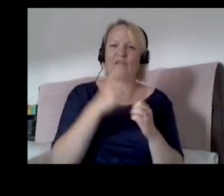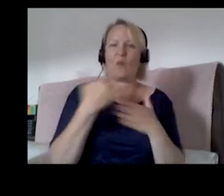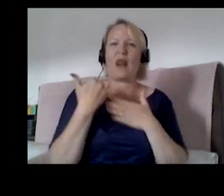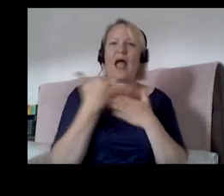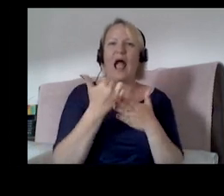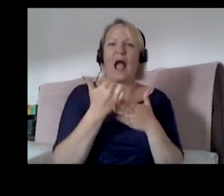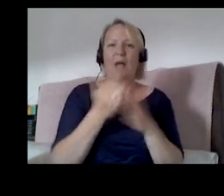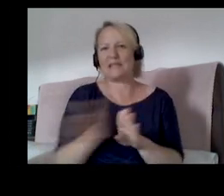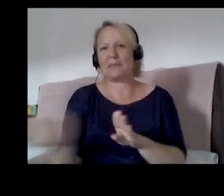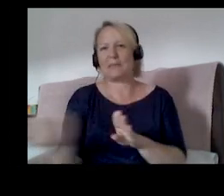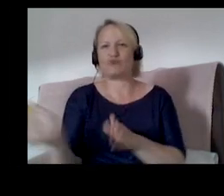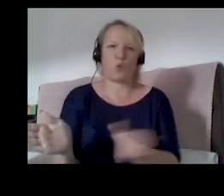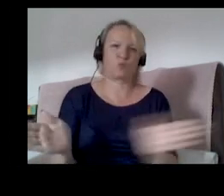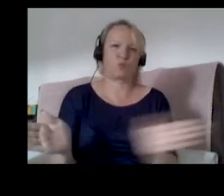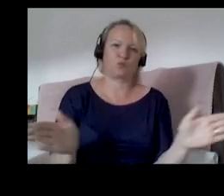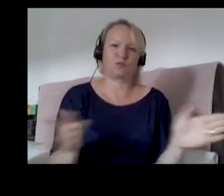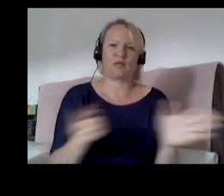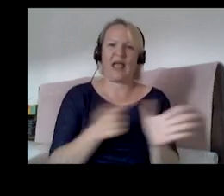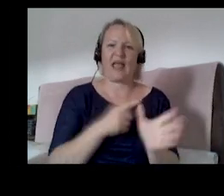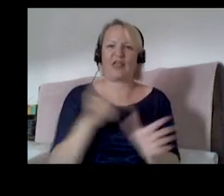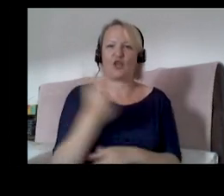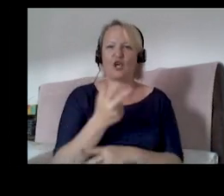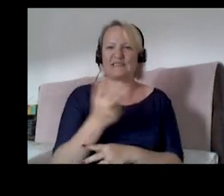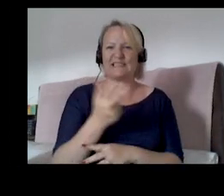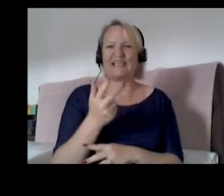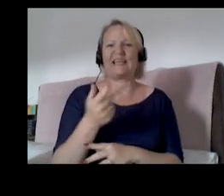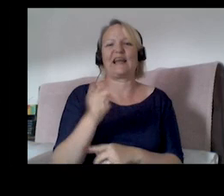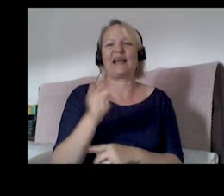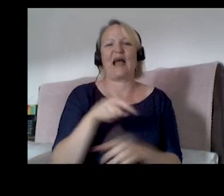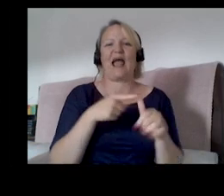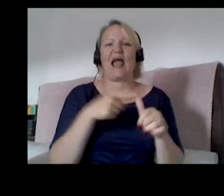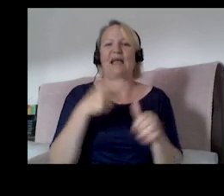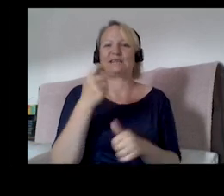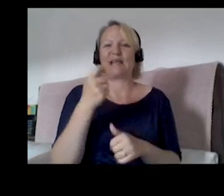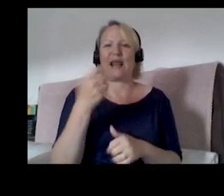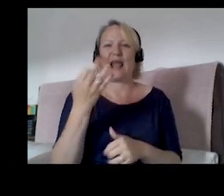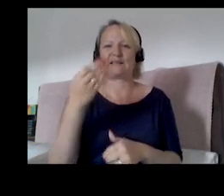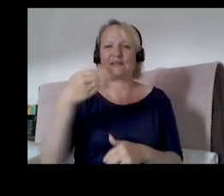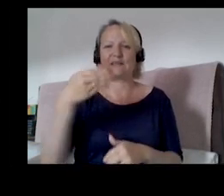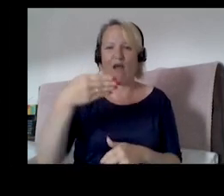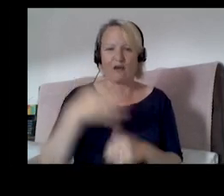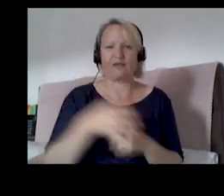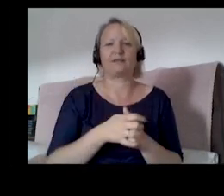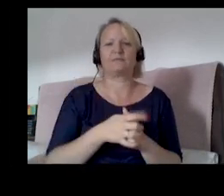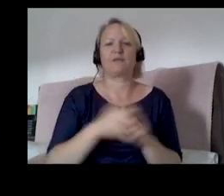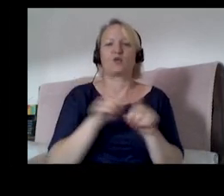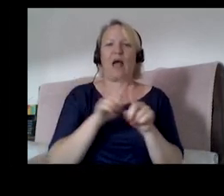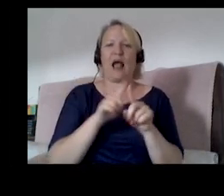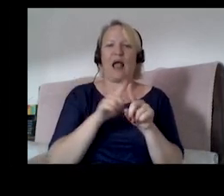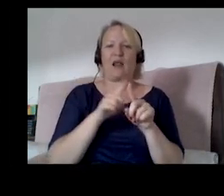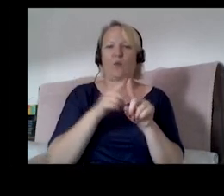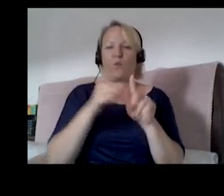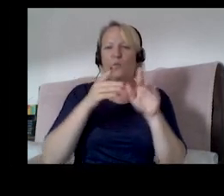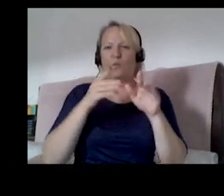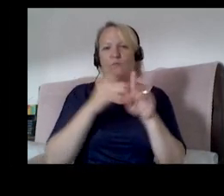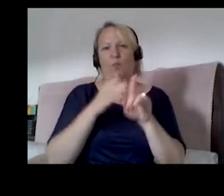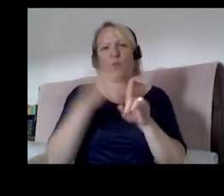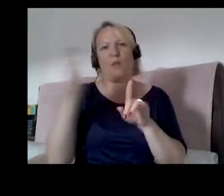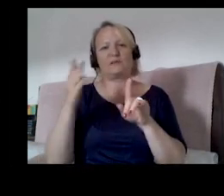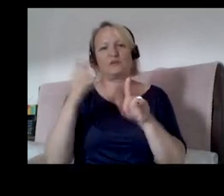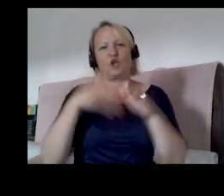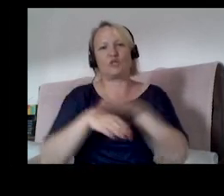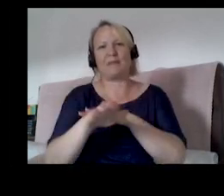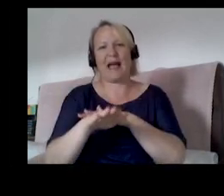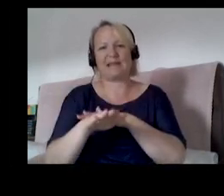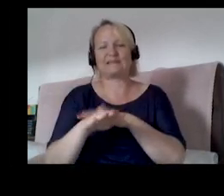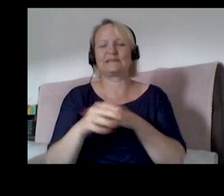and B would be used to support the construction of the slip roads south of the A13 and west of the A1089, as well as